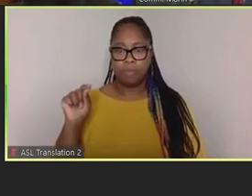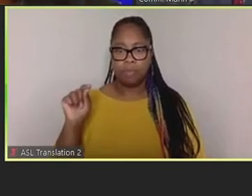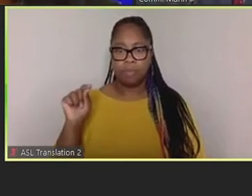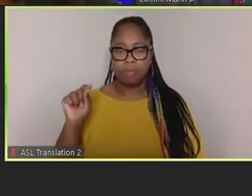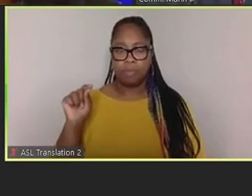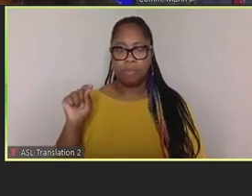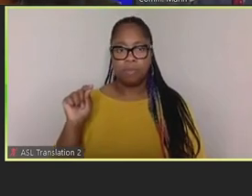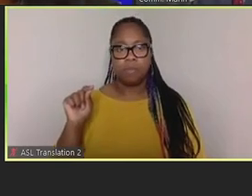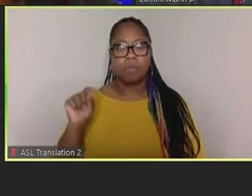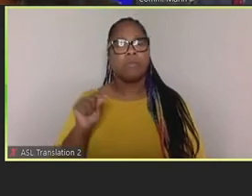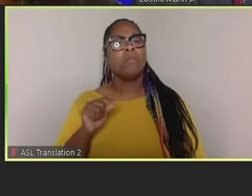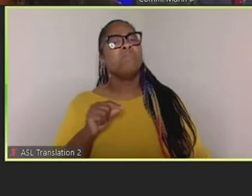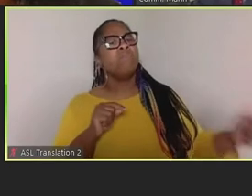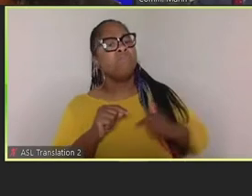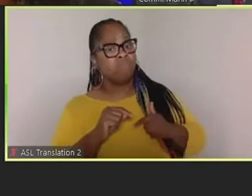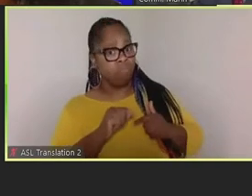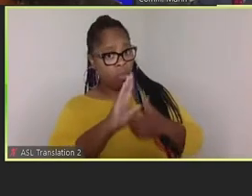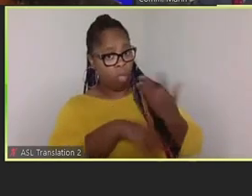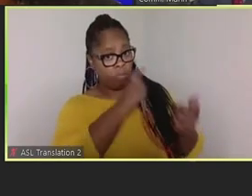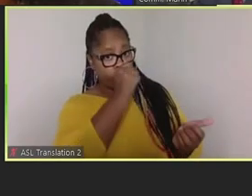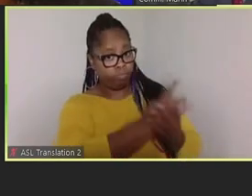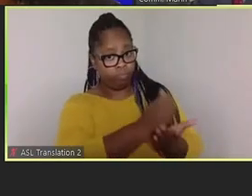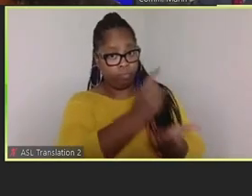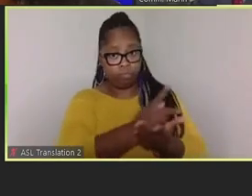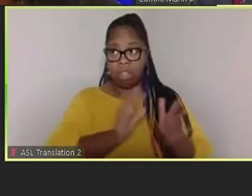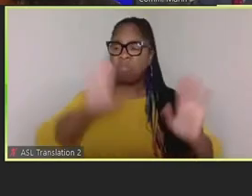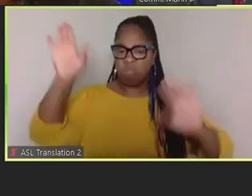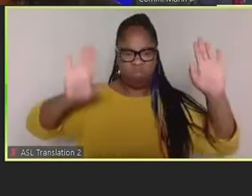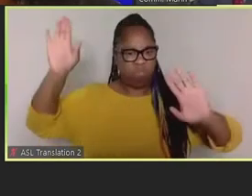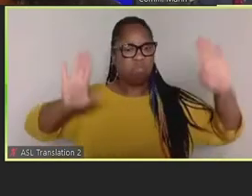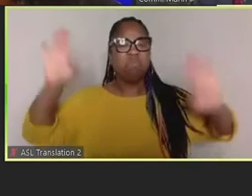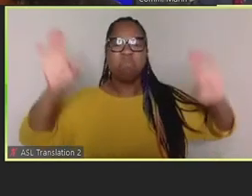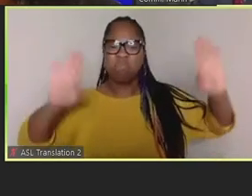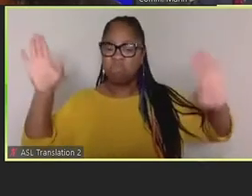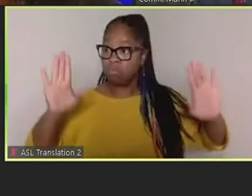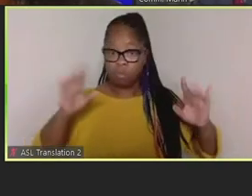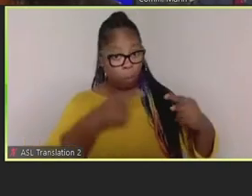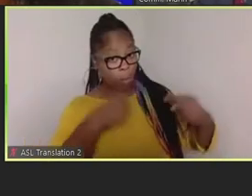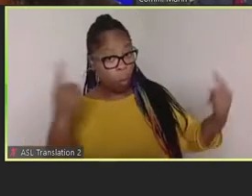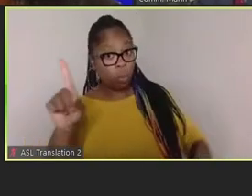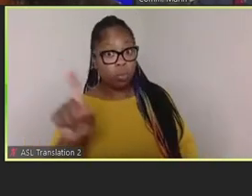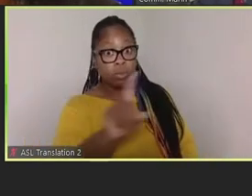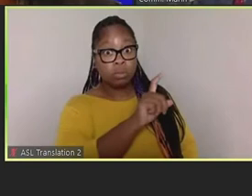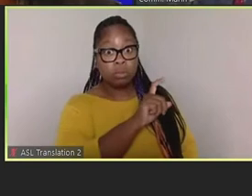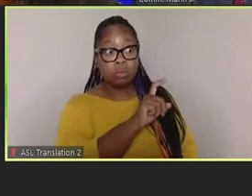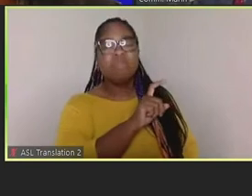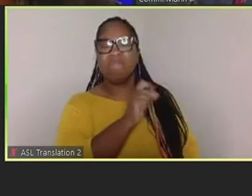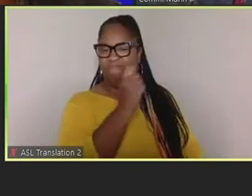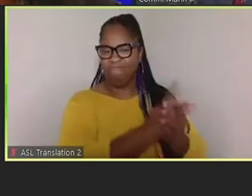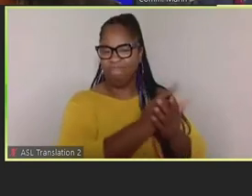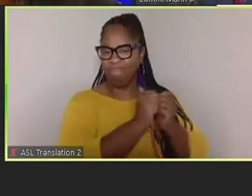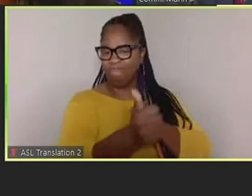On the minutes, all in favor? Aye. Aye. Aye. Anyone opposed? The minutes are approved.